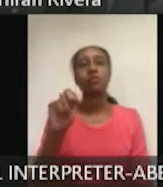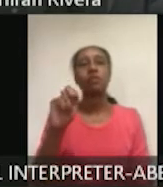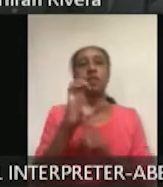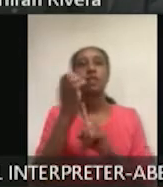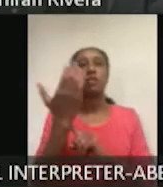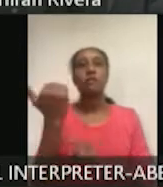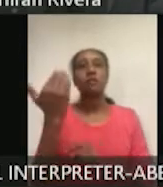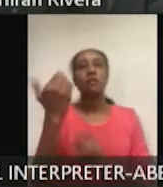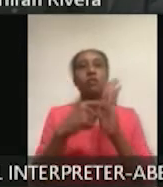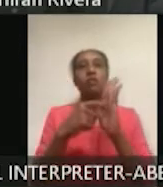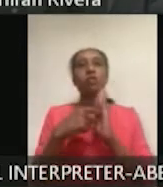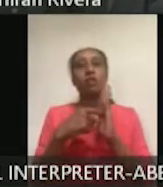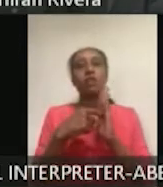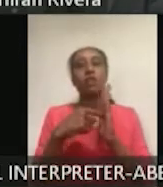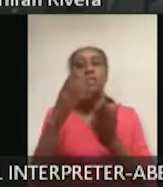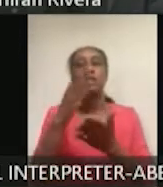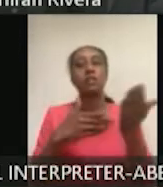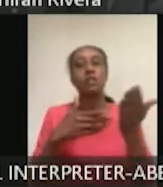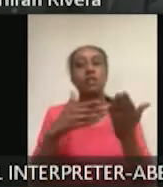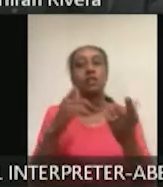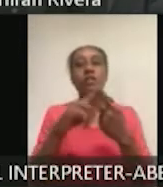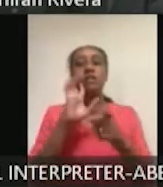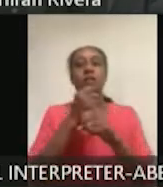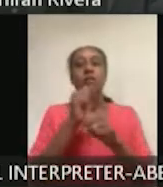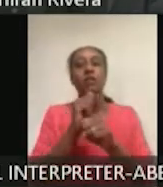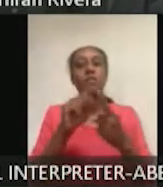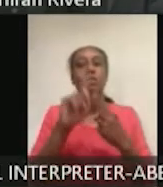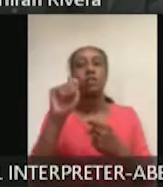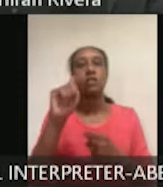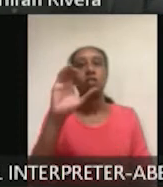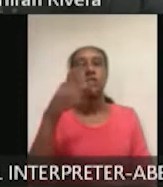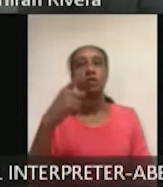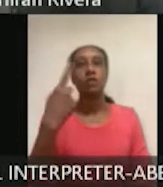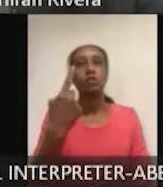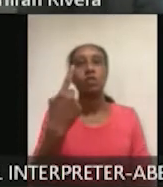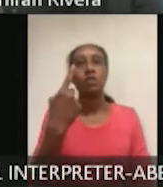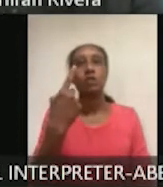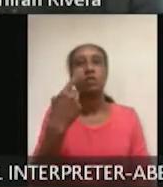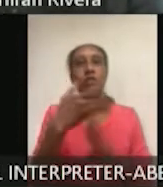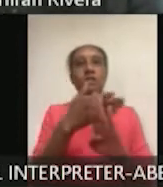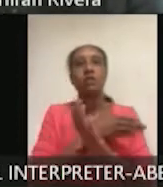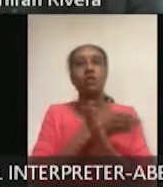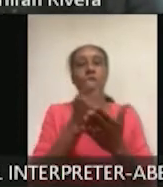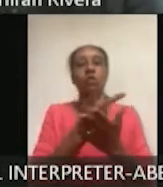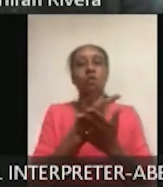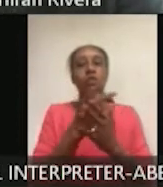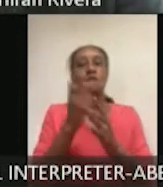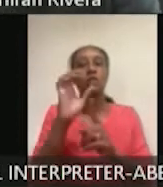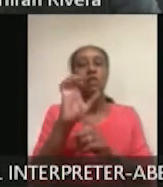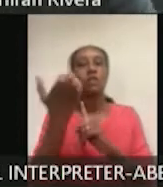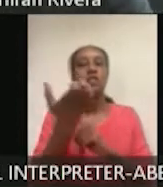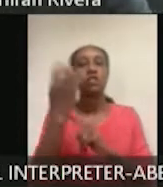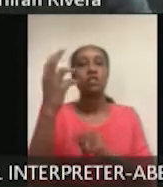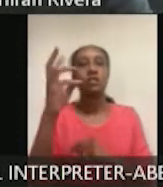Condition 15 requires certain revisions to be made to the TCP 1 before signature approval, and condition